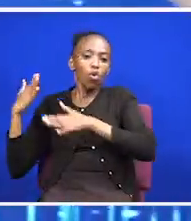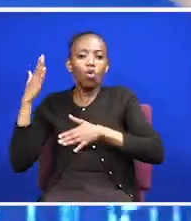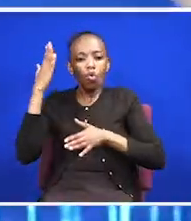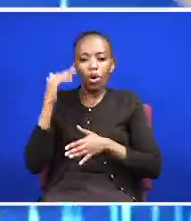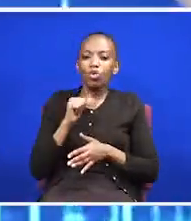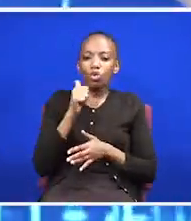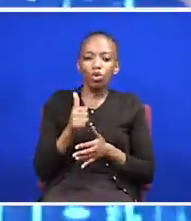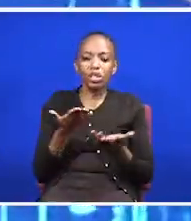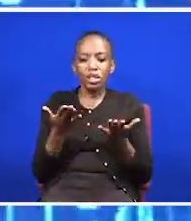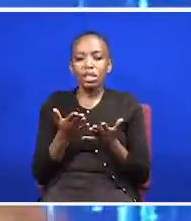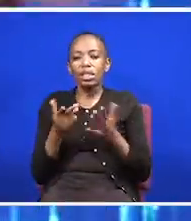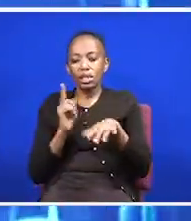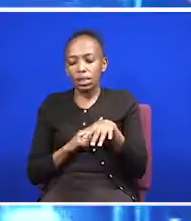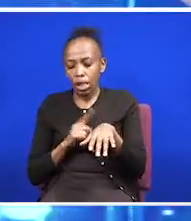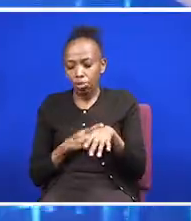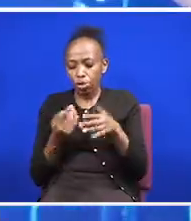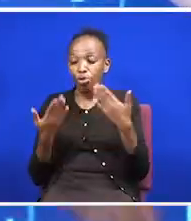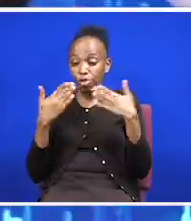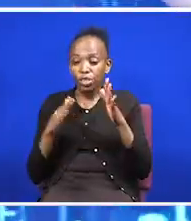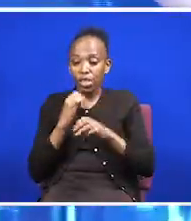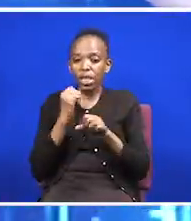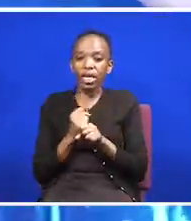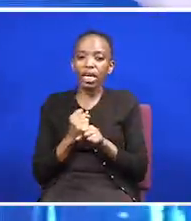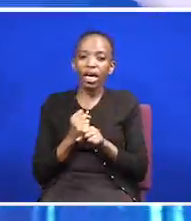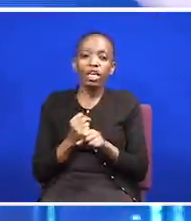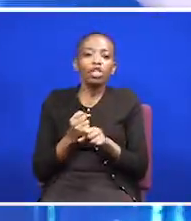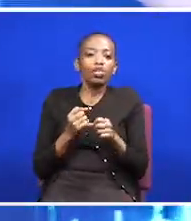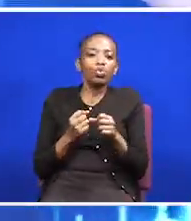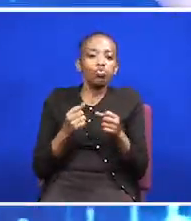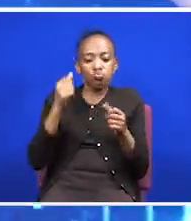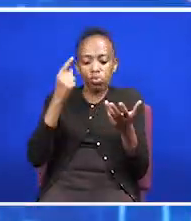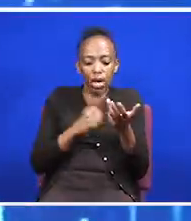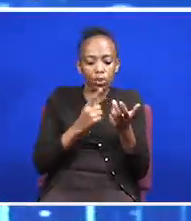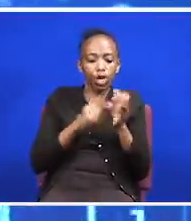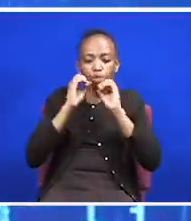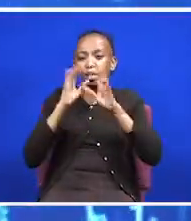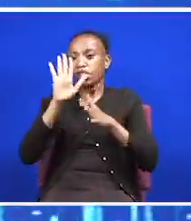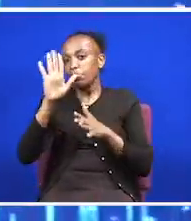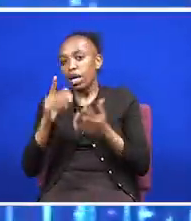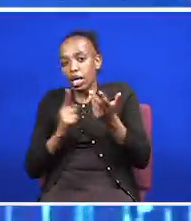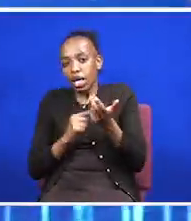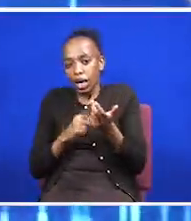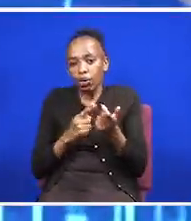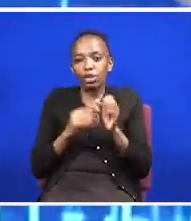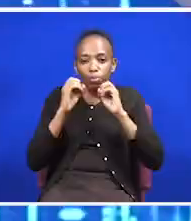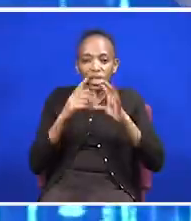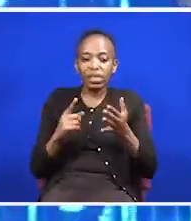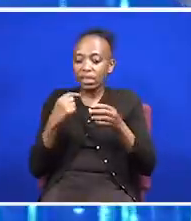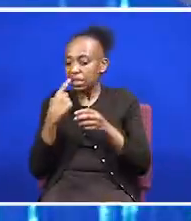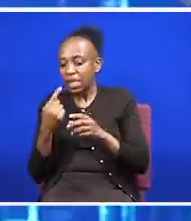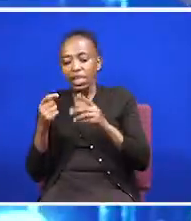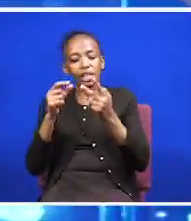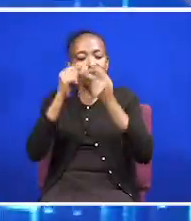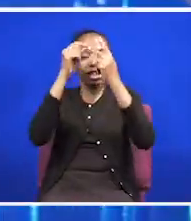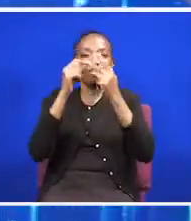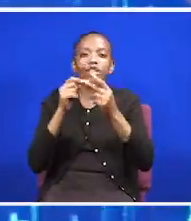you start, as you wind down this year, to just start to count your blessings. Just count your blessings. Name them. Be specific